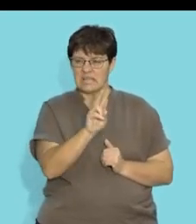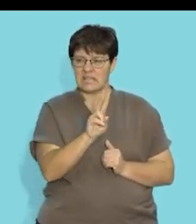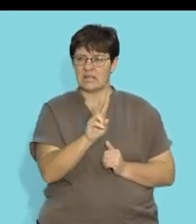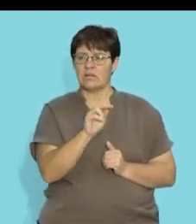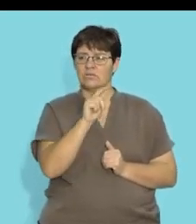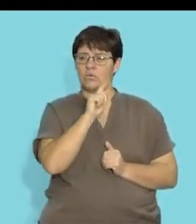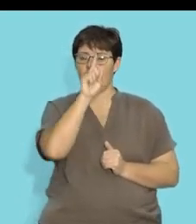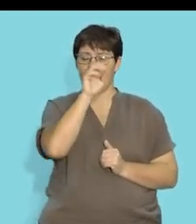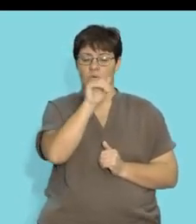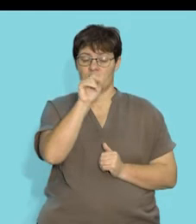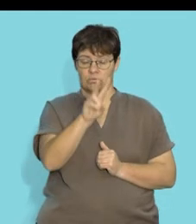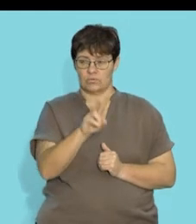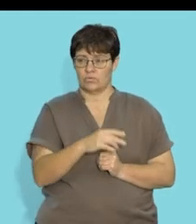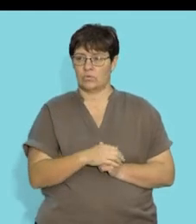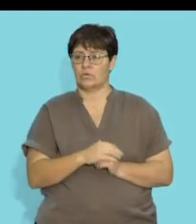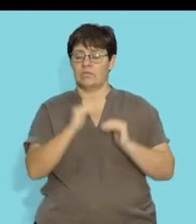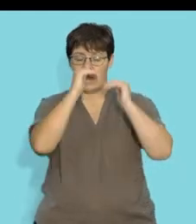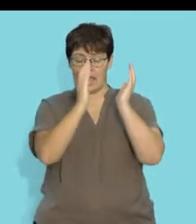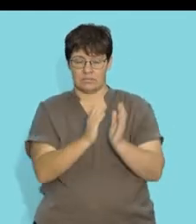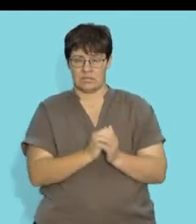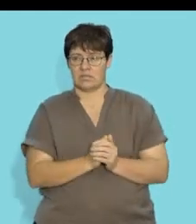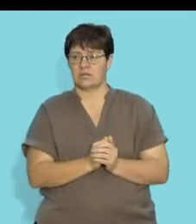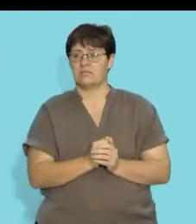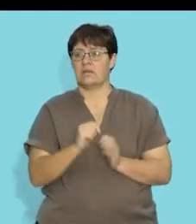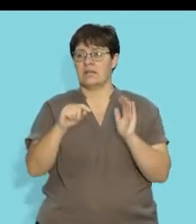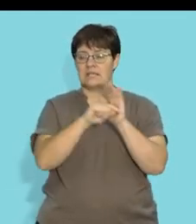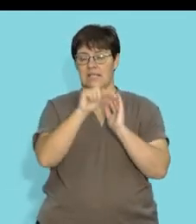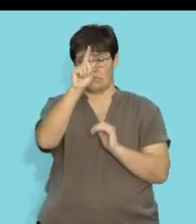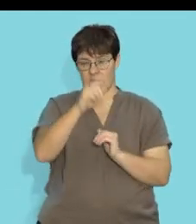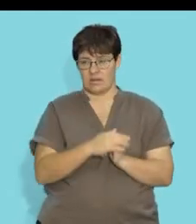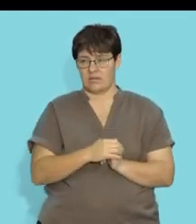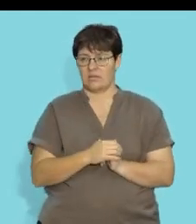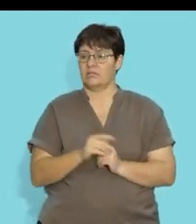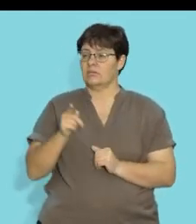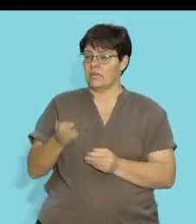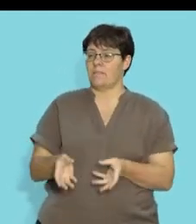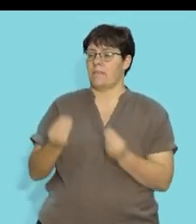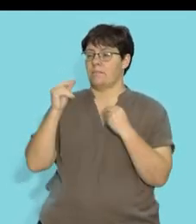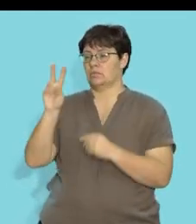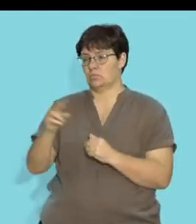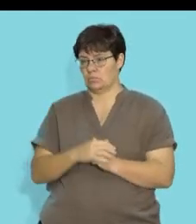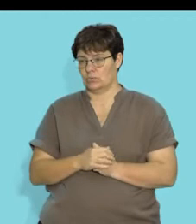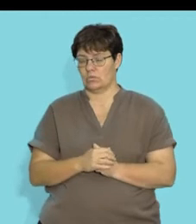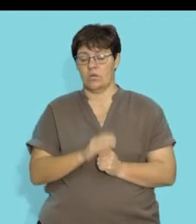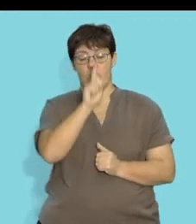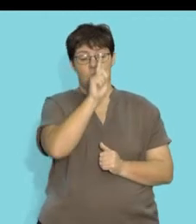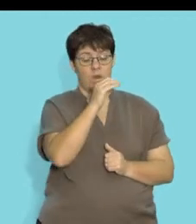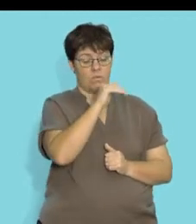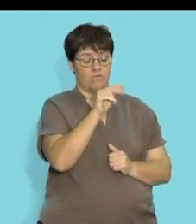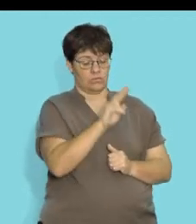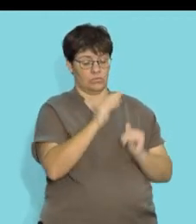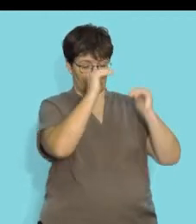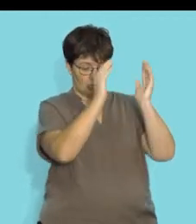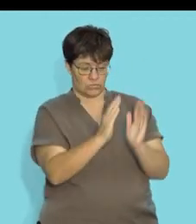see, it's 1 over 2 to the exponent of negative 1. This will give you 2.